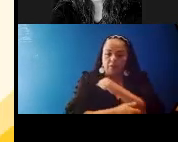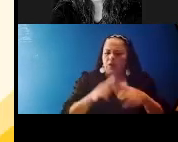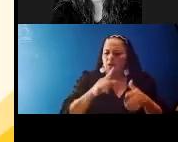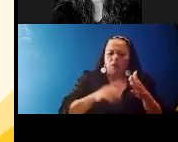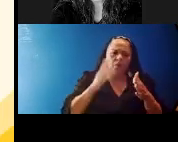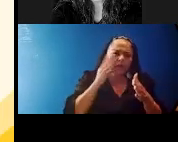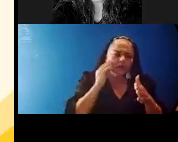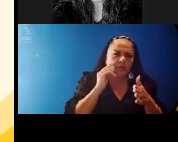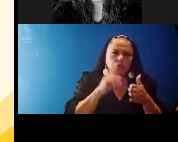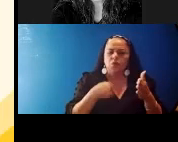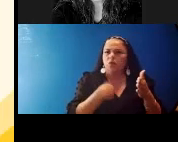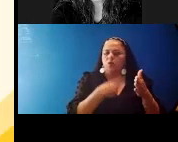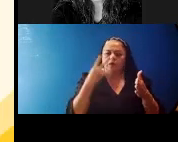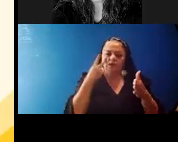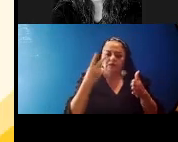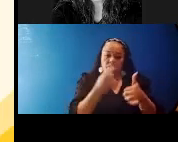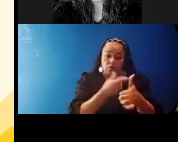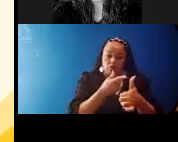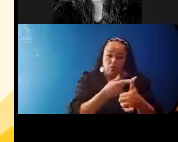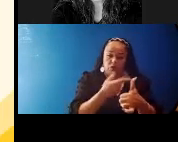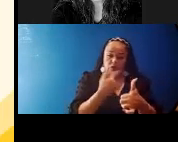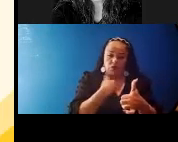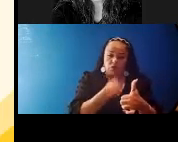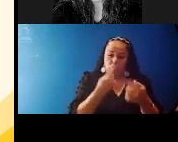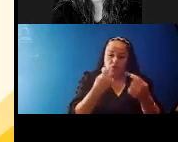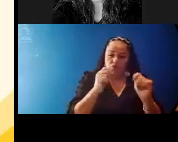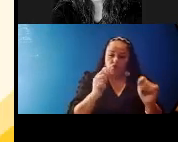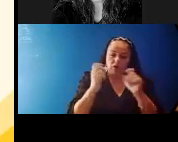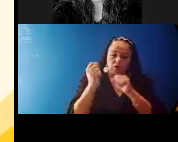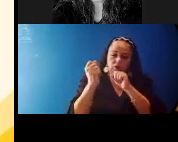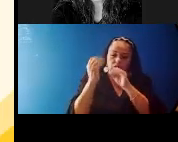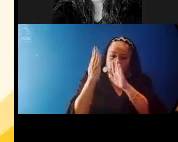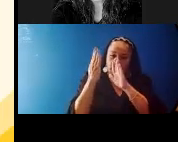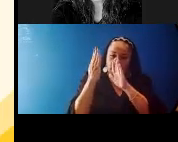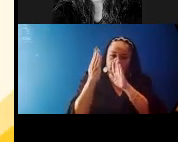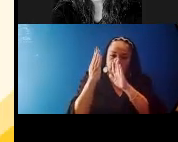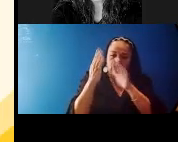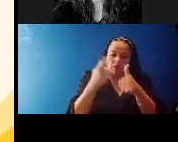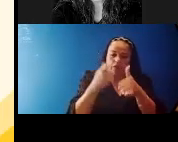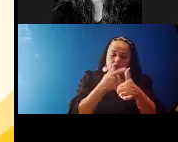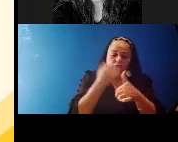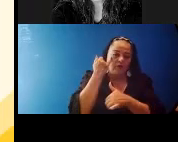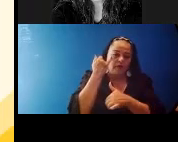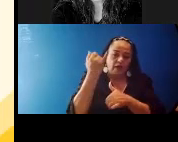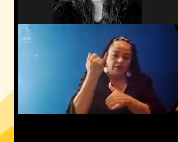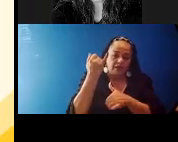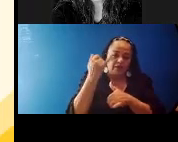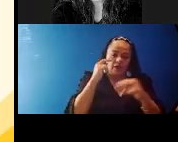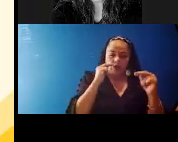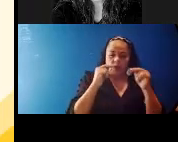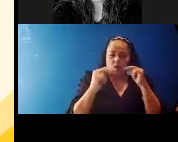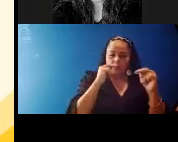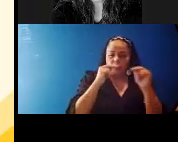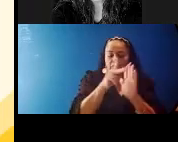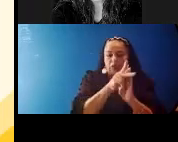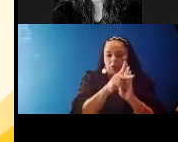experiencing? So first is, right, if we're trying to address racial and ethnic disparities, right, this whole idea, this conundrum of negotiating the